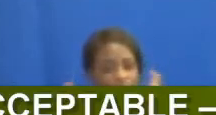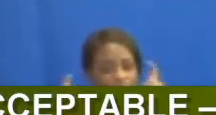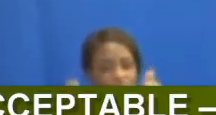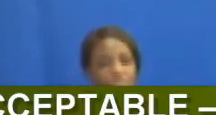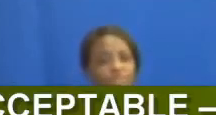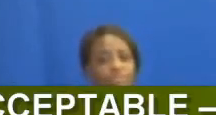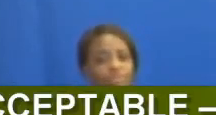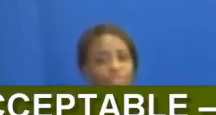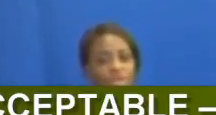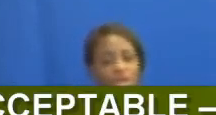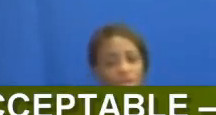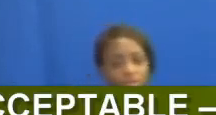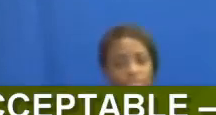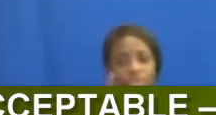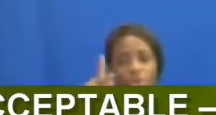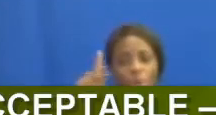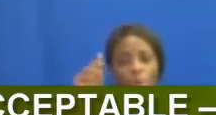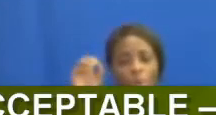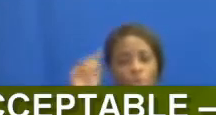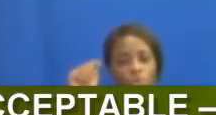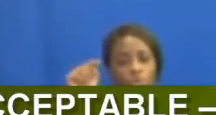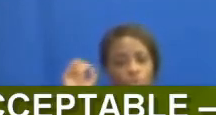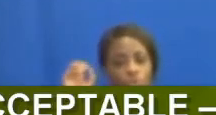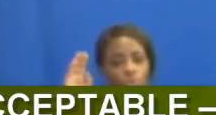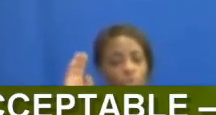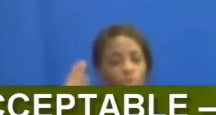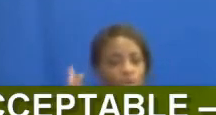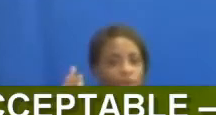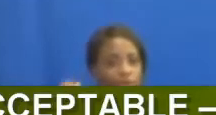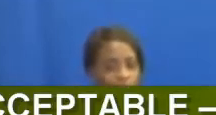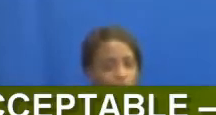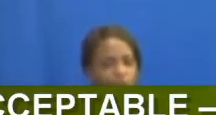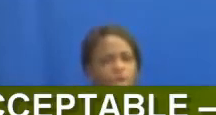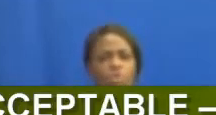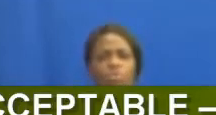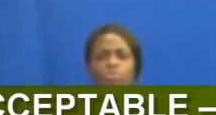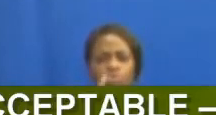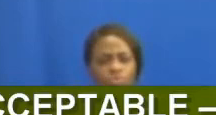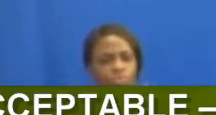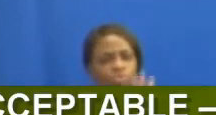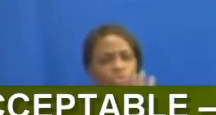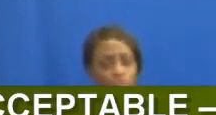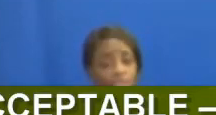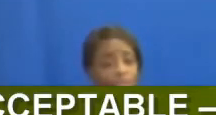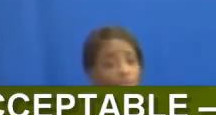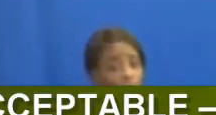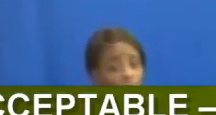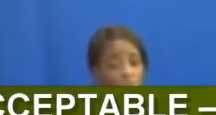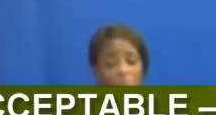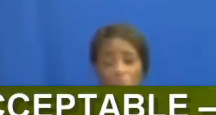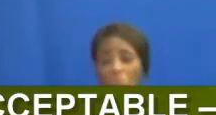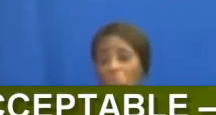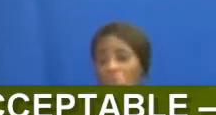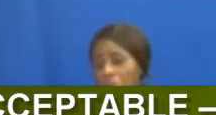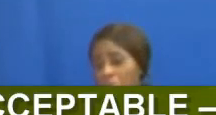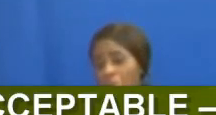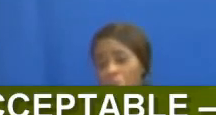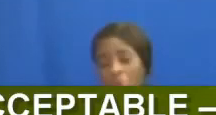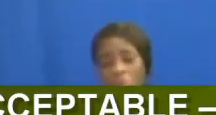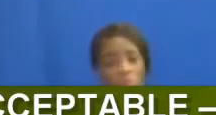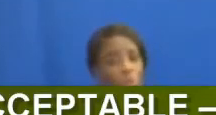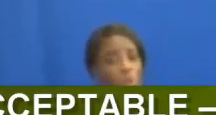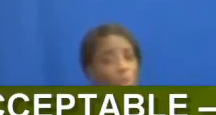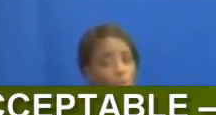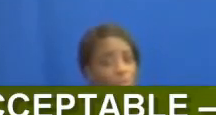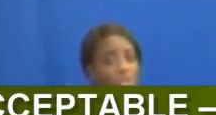health services for a yashimu, a war and crying her. And who said, Nipa do now, how much you might be watching what she need their brosa, and I know swan